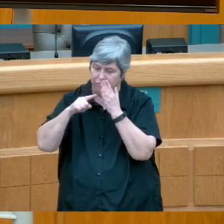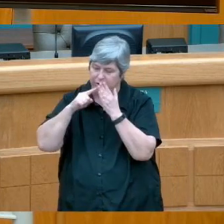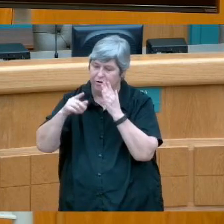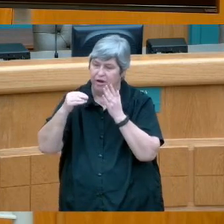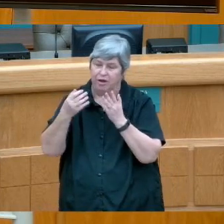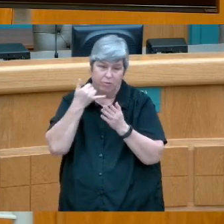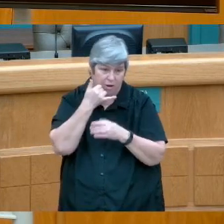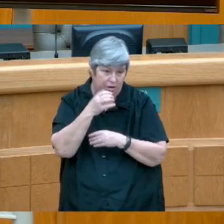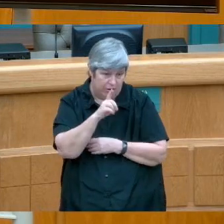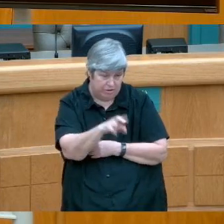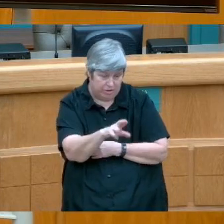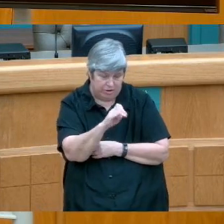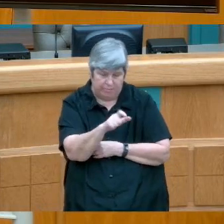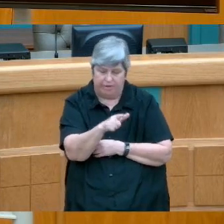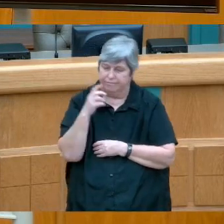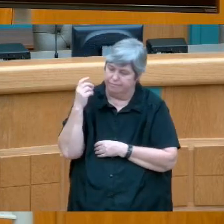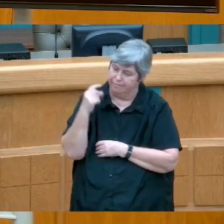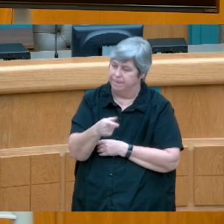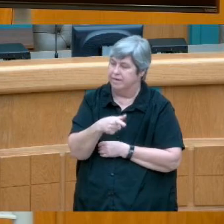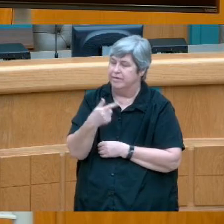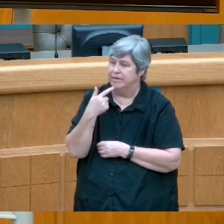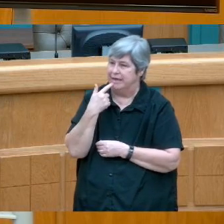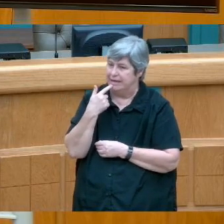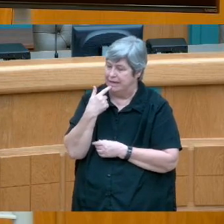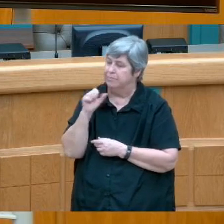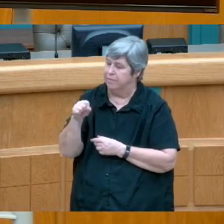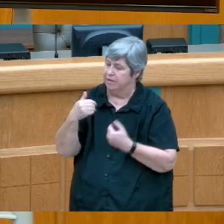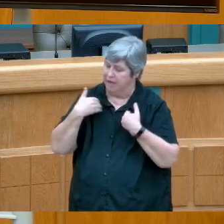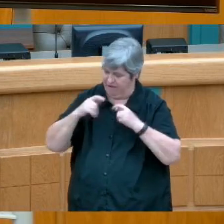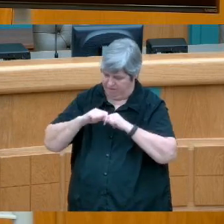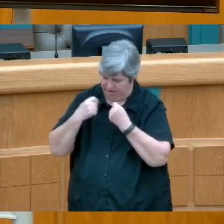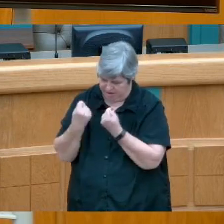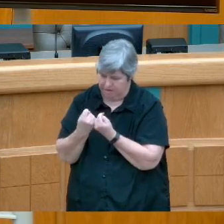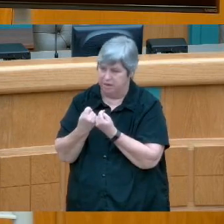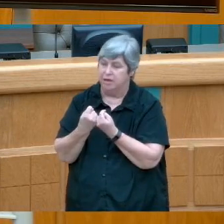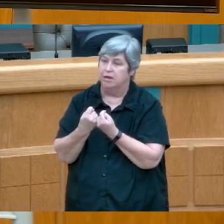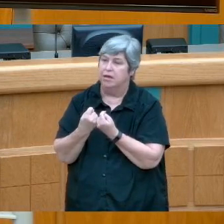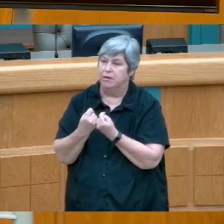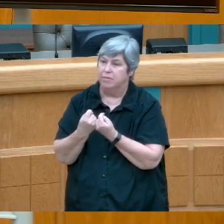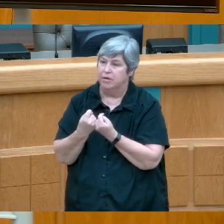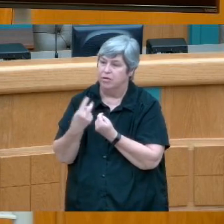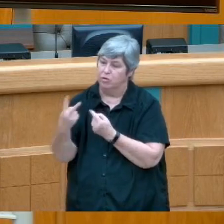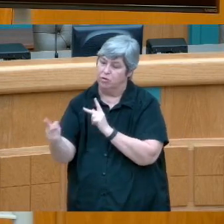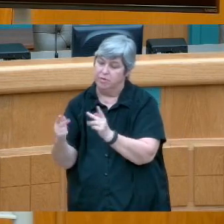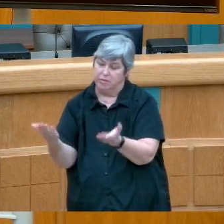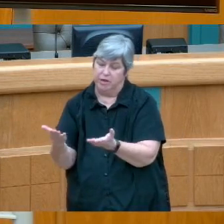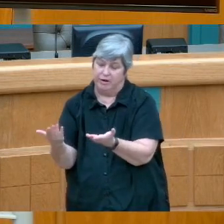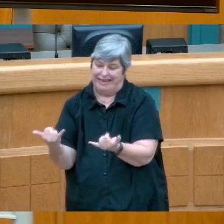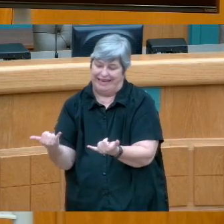Dr. Miller, and without hesitation, she put together a team. 2 of our persons are here with us